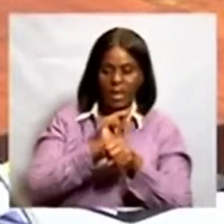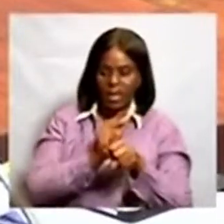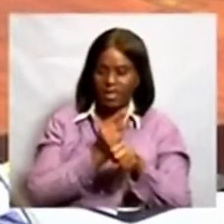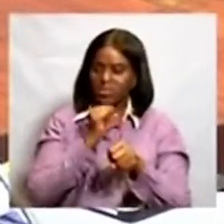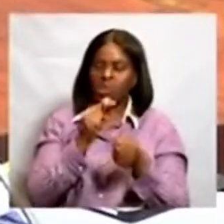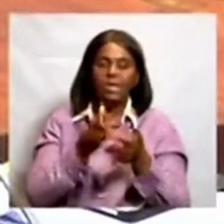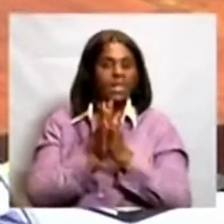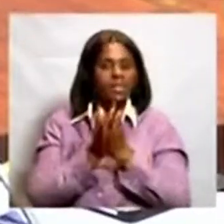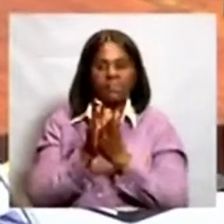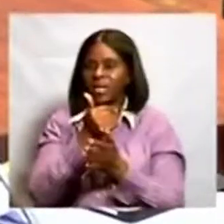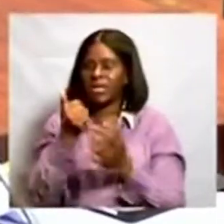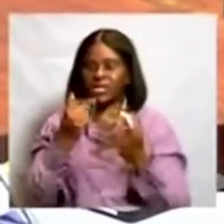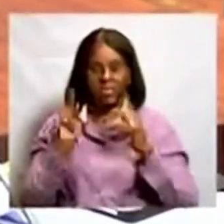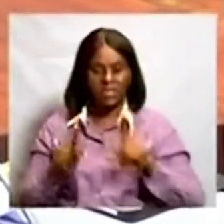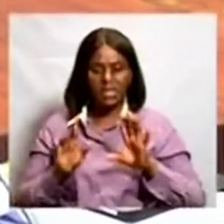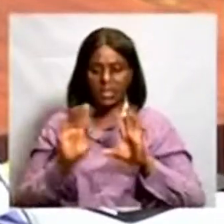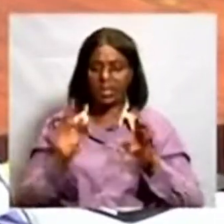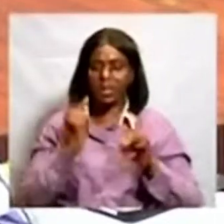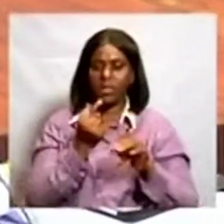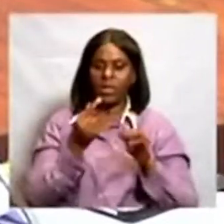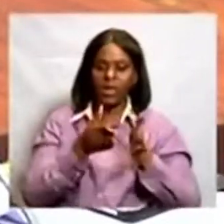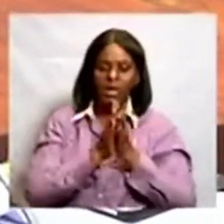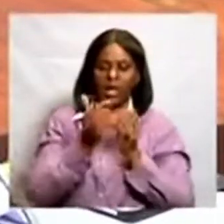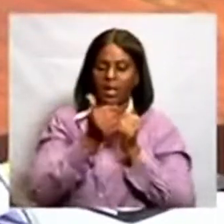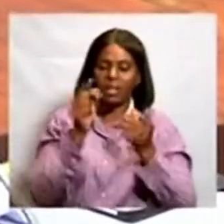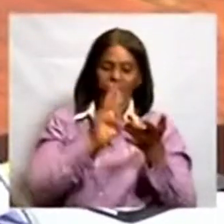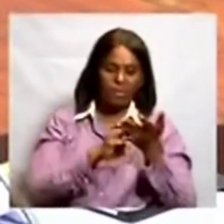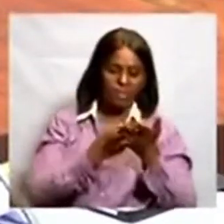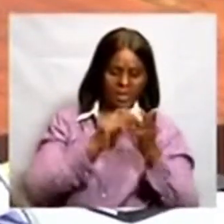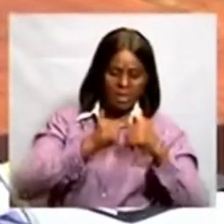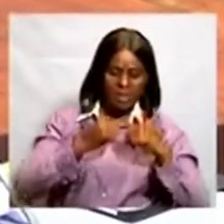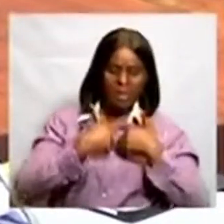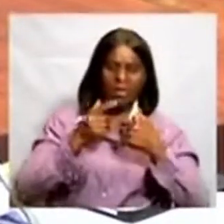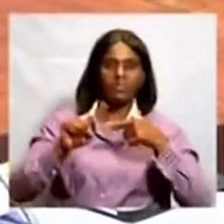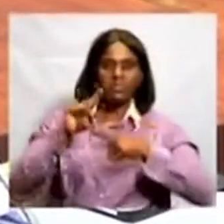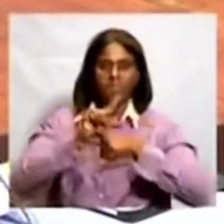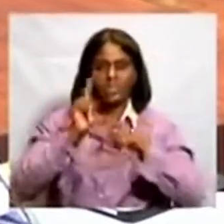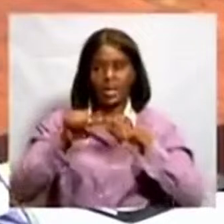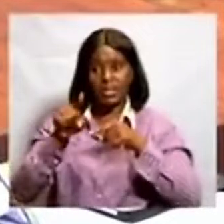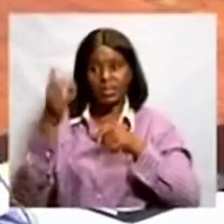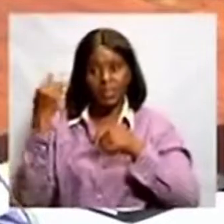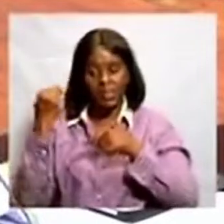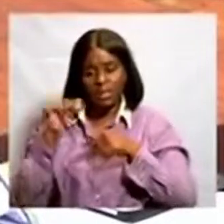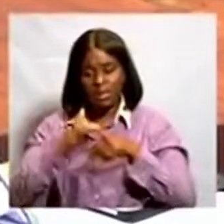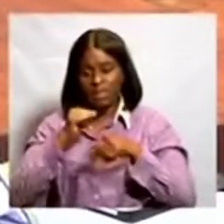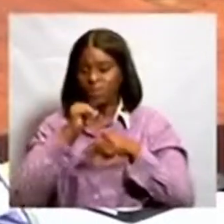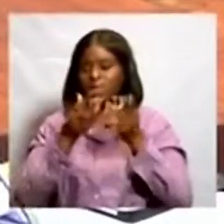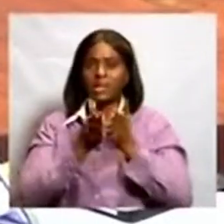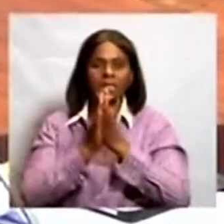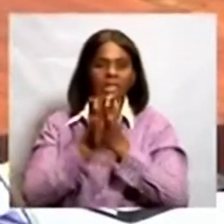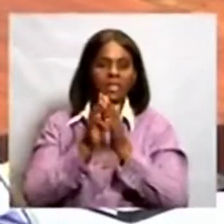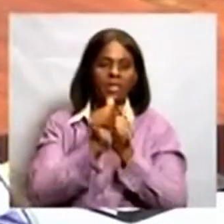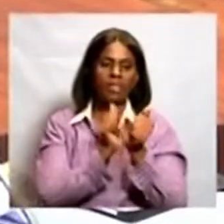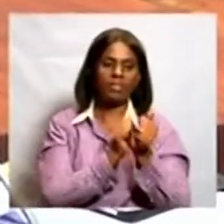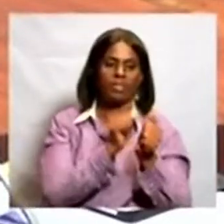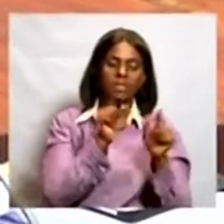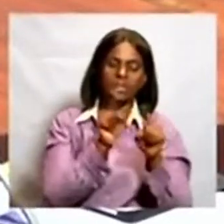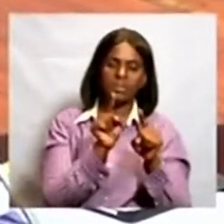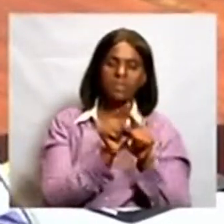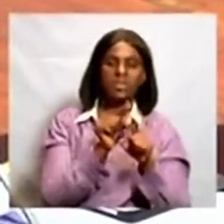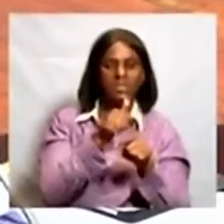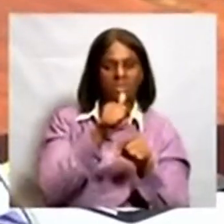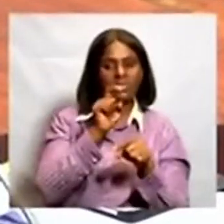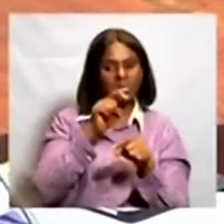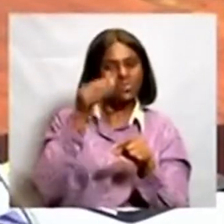ask anybody else. Maybe we want to ask another witness we have today, but those previous ones we didn't ask them about this for us to get their